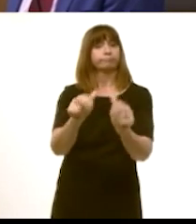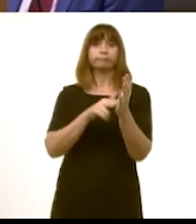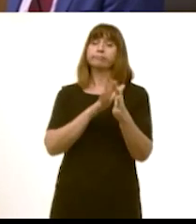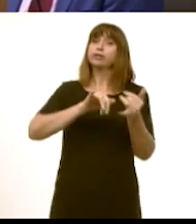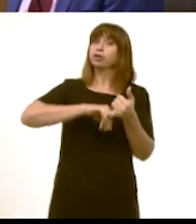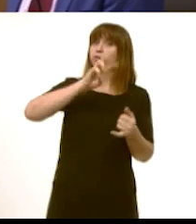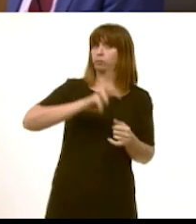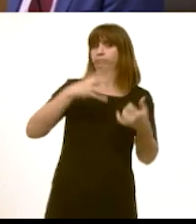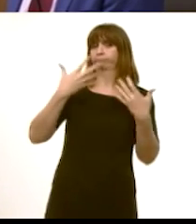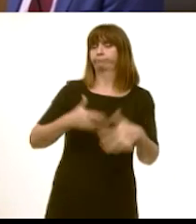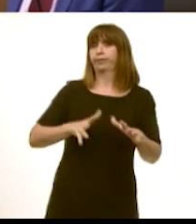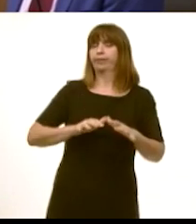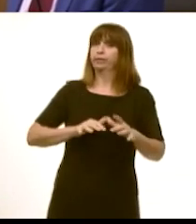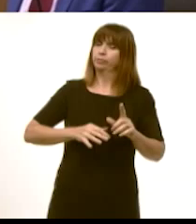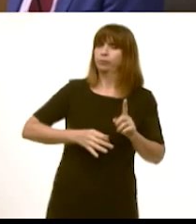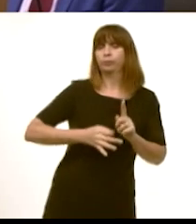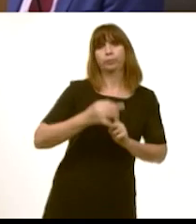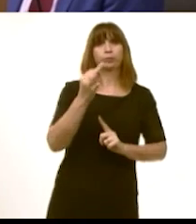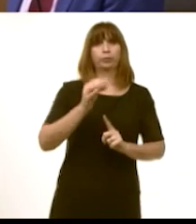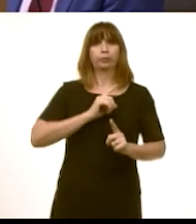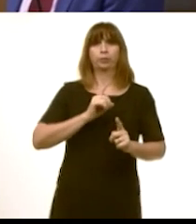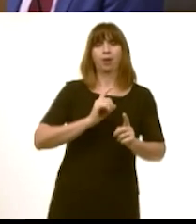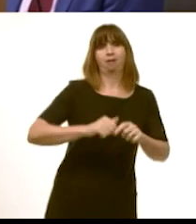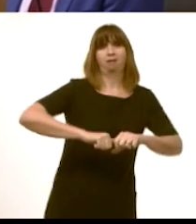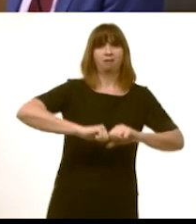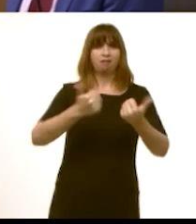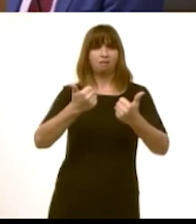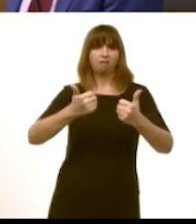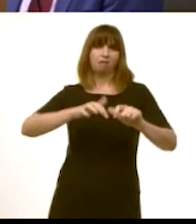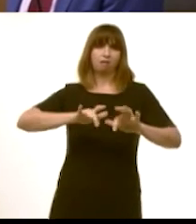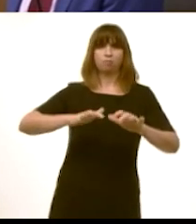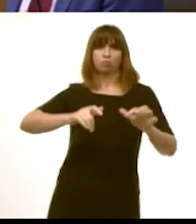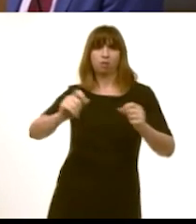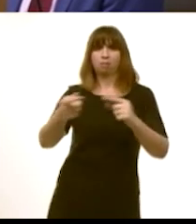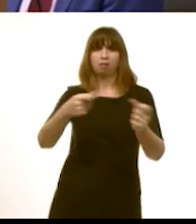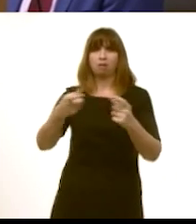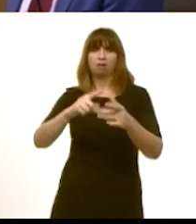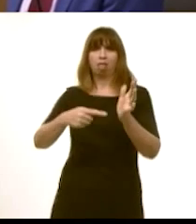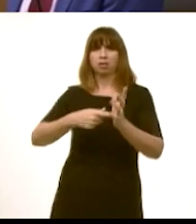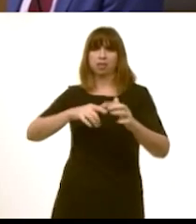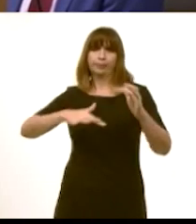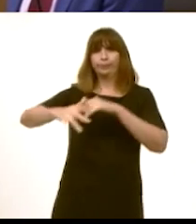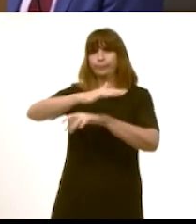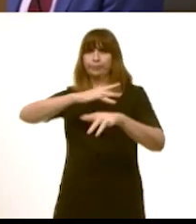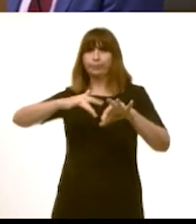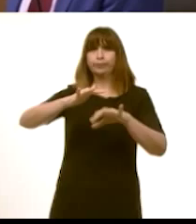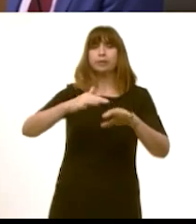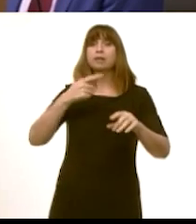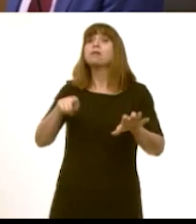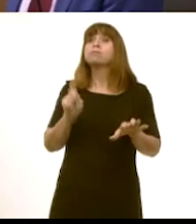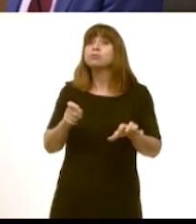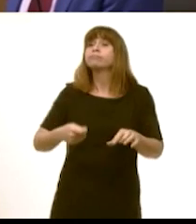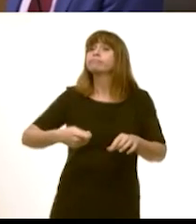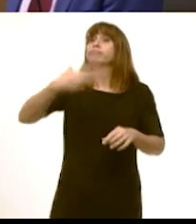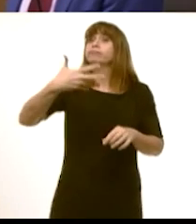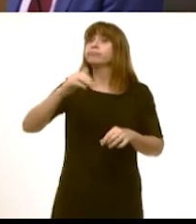has made significant progress in using existing and new technology so that a patient's information is available, or should be available, whenever and wherever treatment or